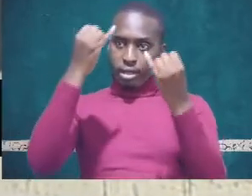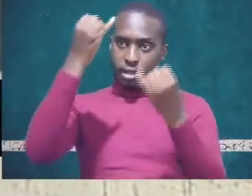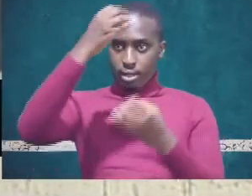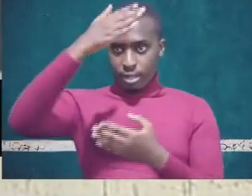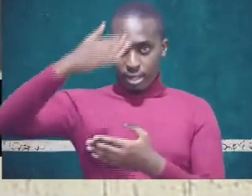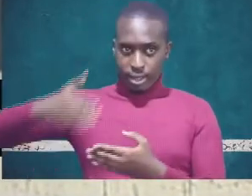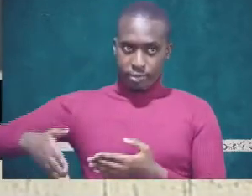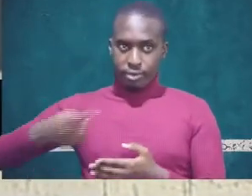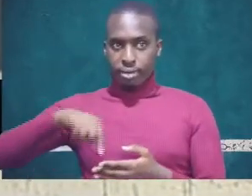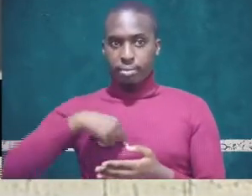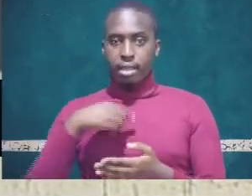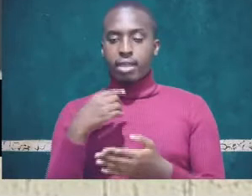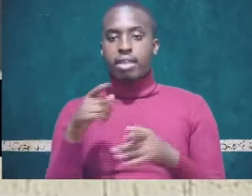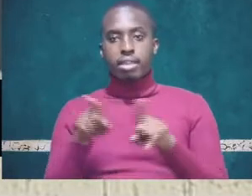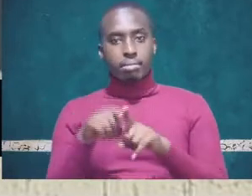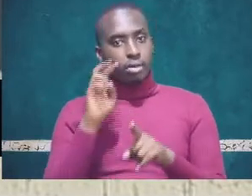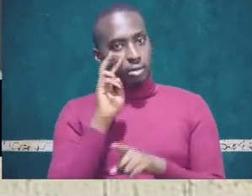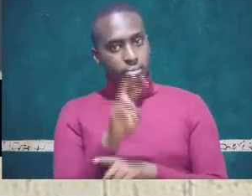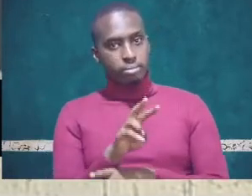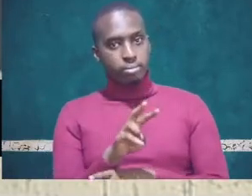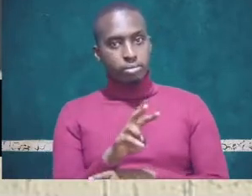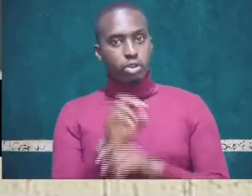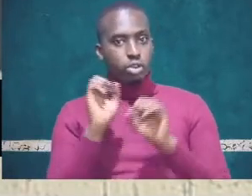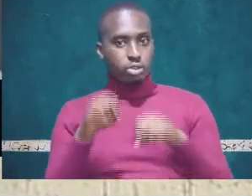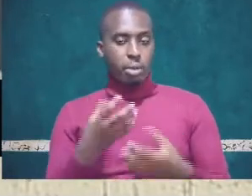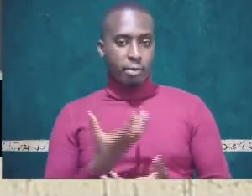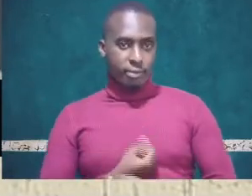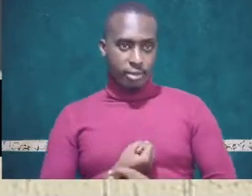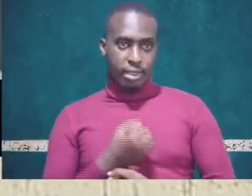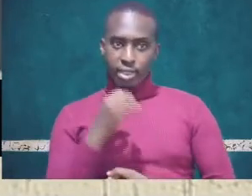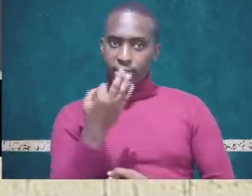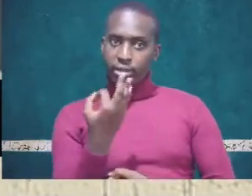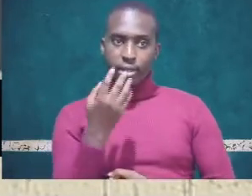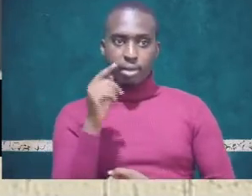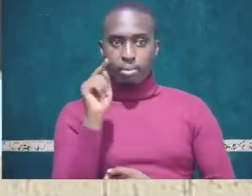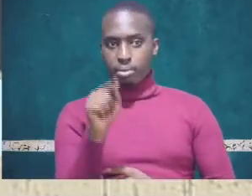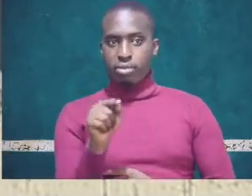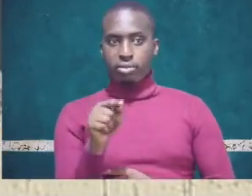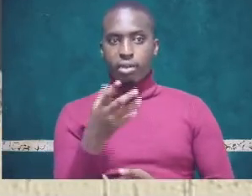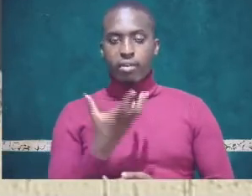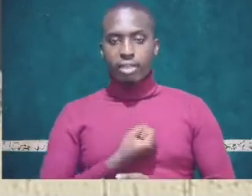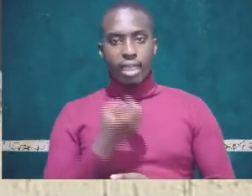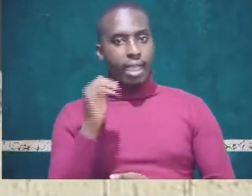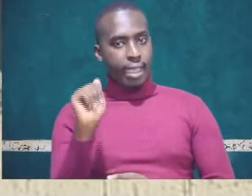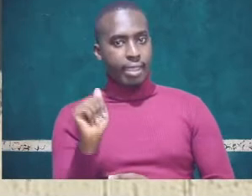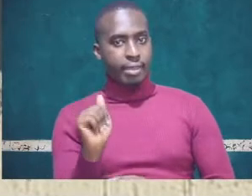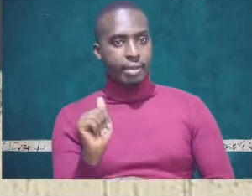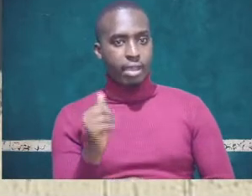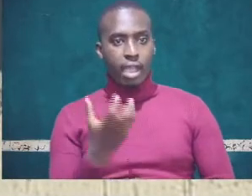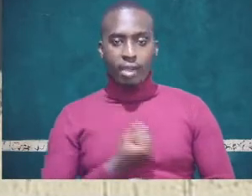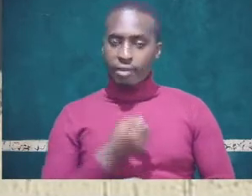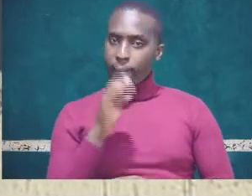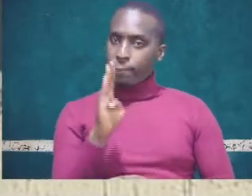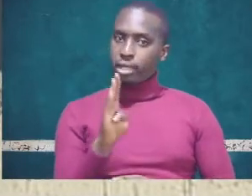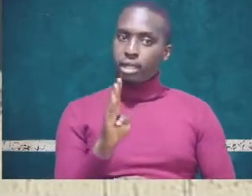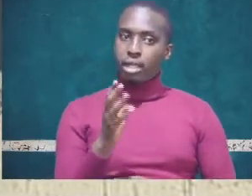our demand curve. And on this, we can have 3 points now. We can have point A here, point